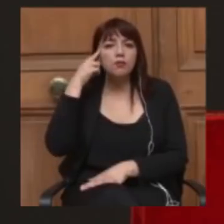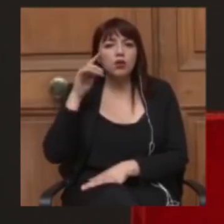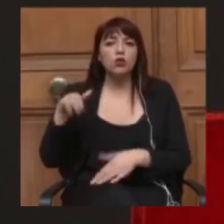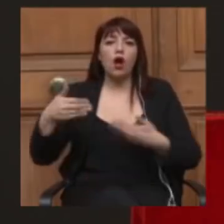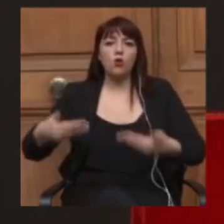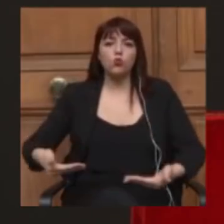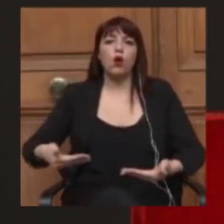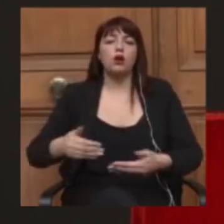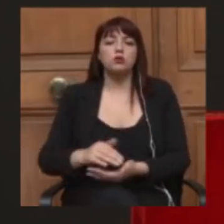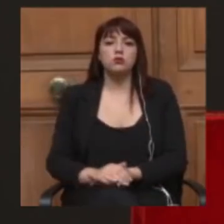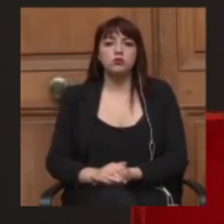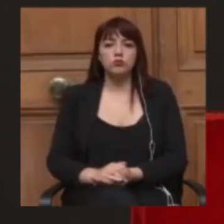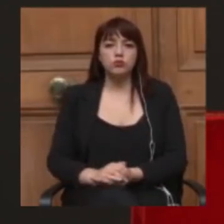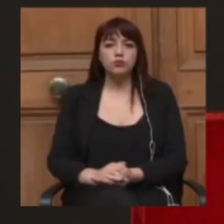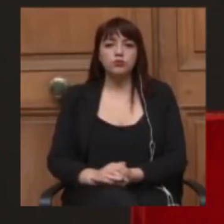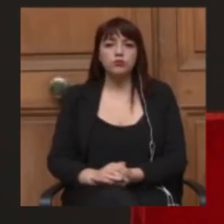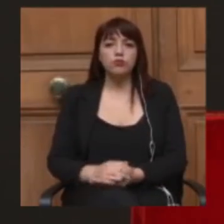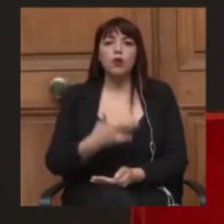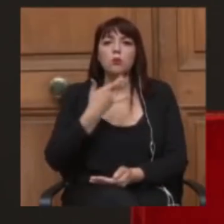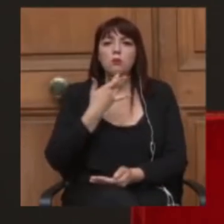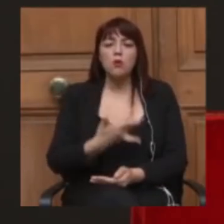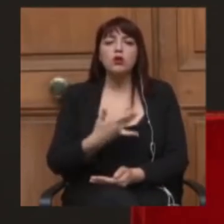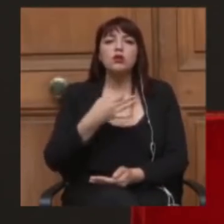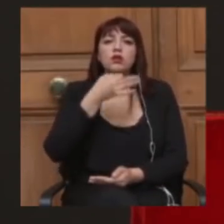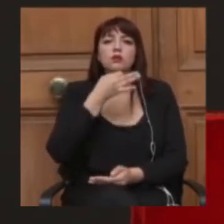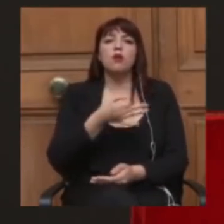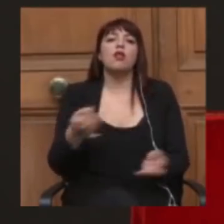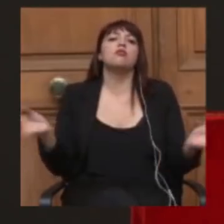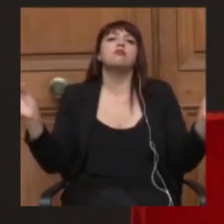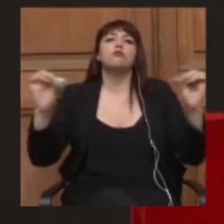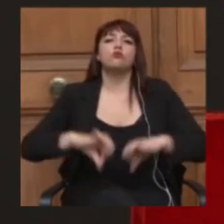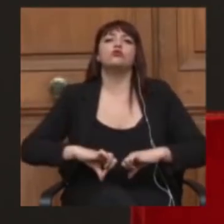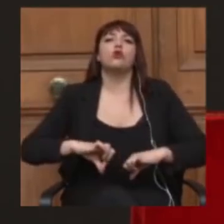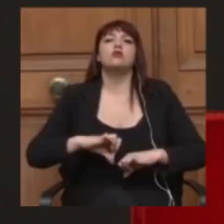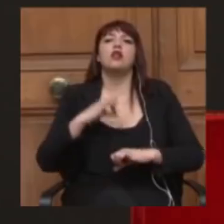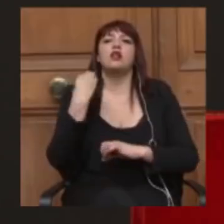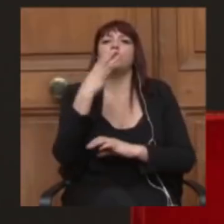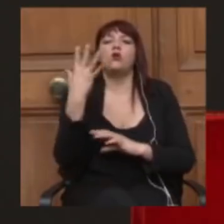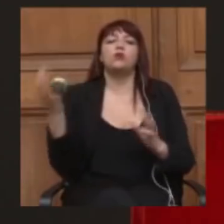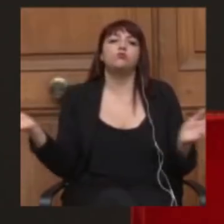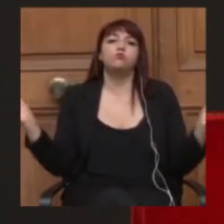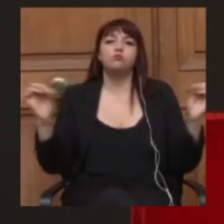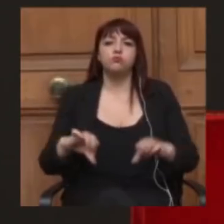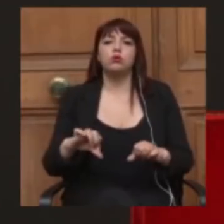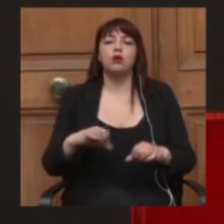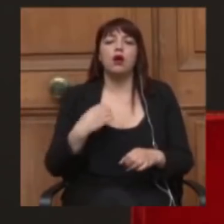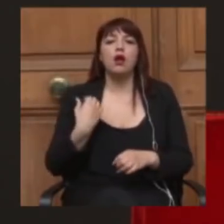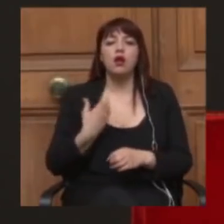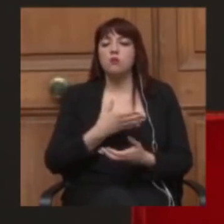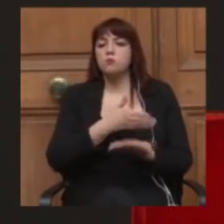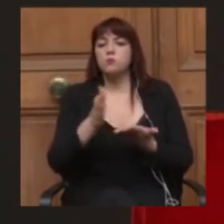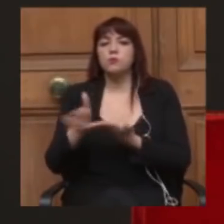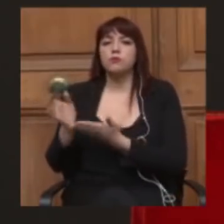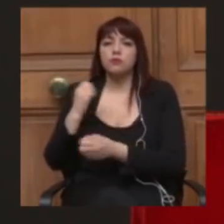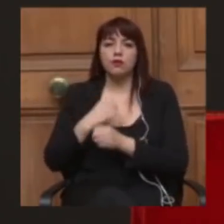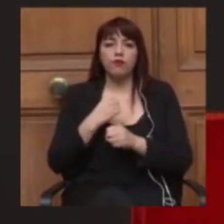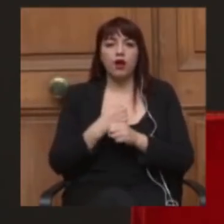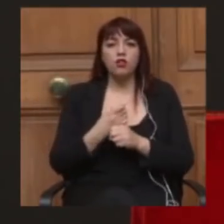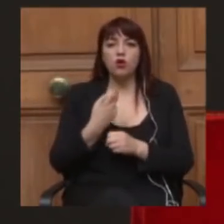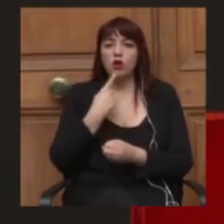the destruction of nature, the exploitation of workers, or the exploitation